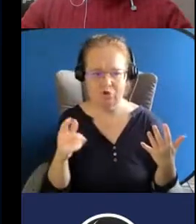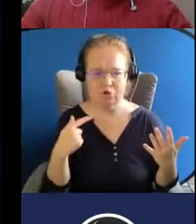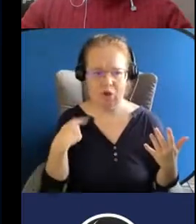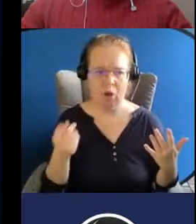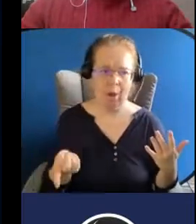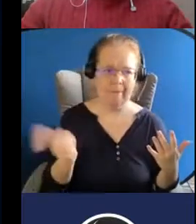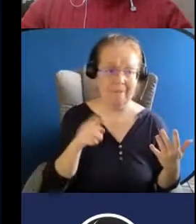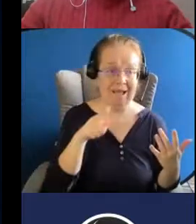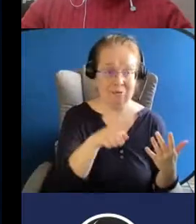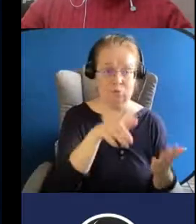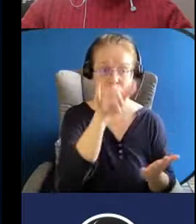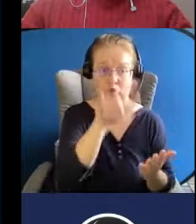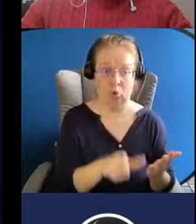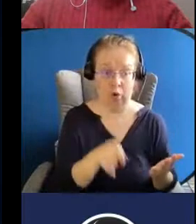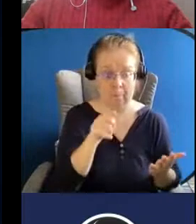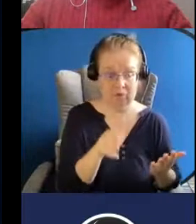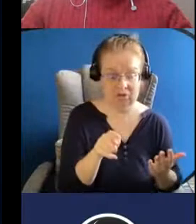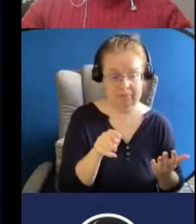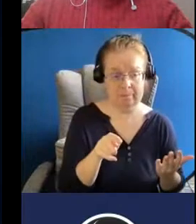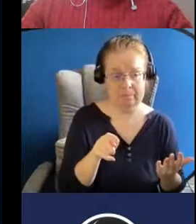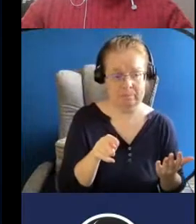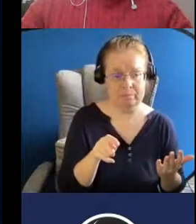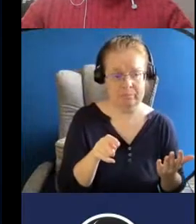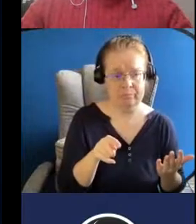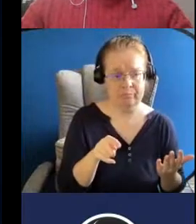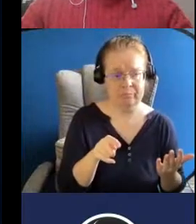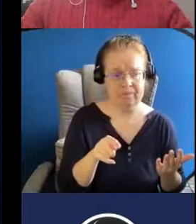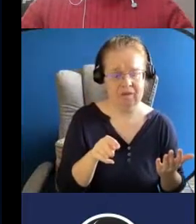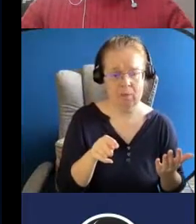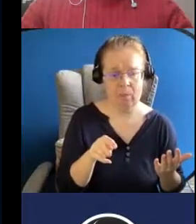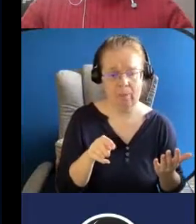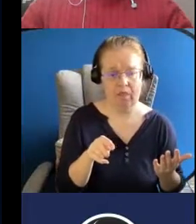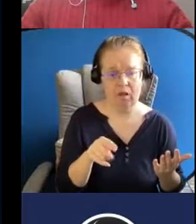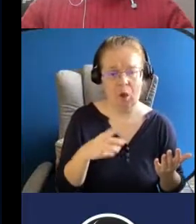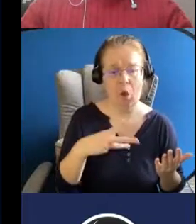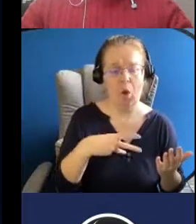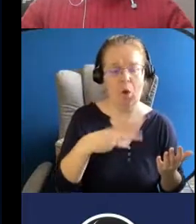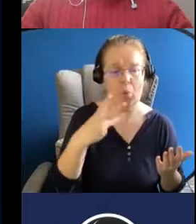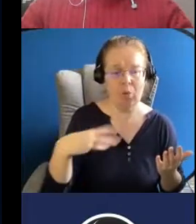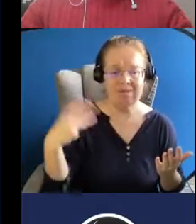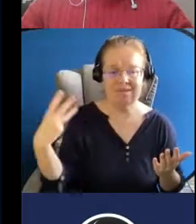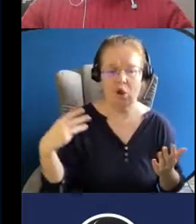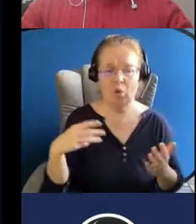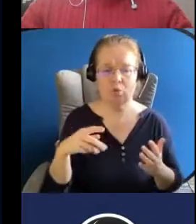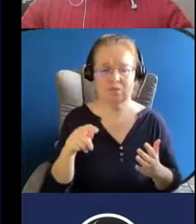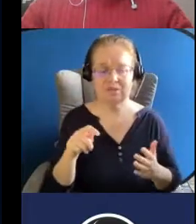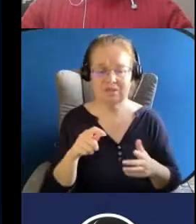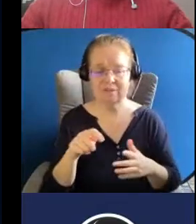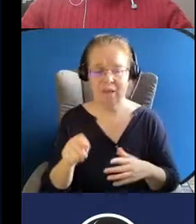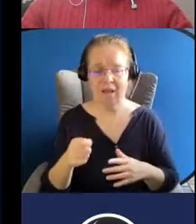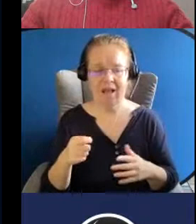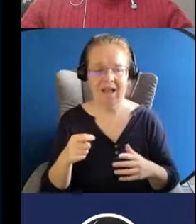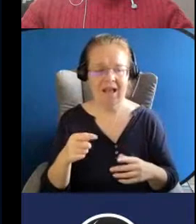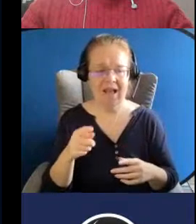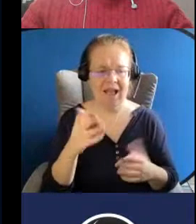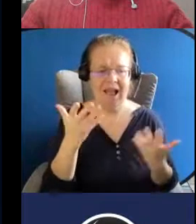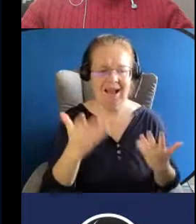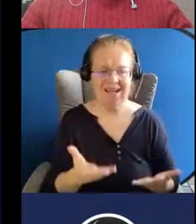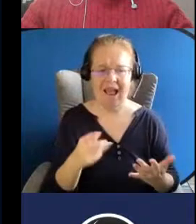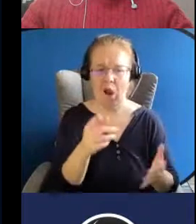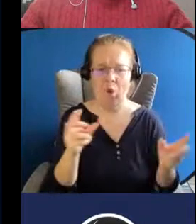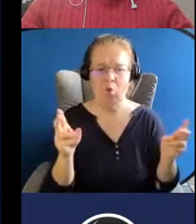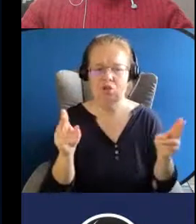into this document and I'll hit Windows key H. And now what we see here is a much smaller